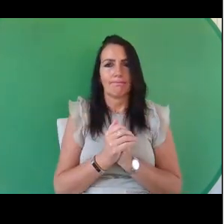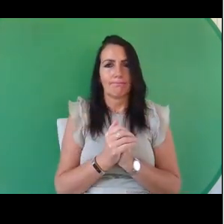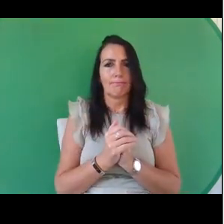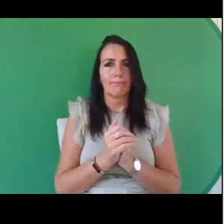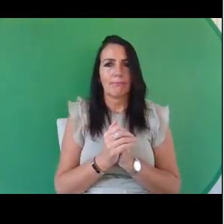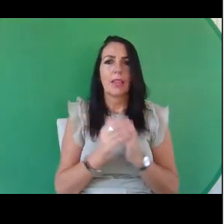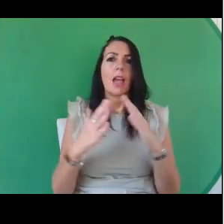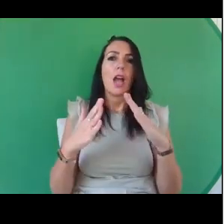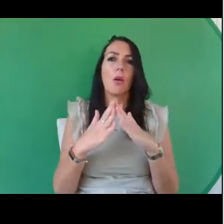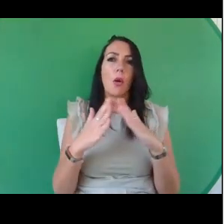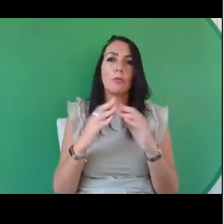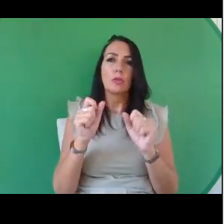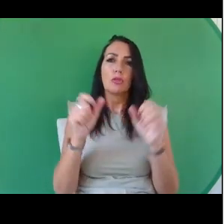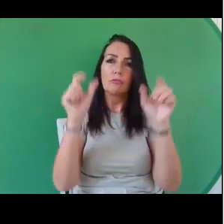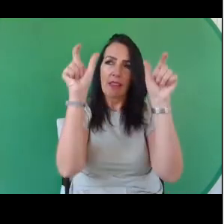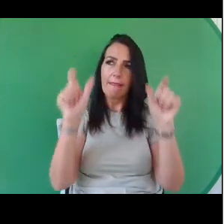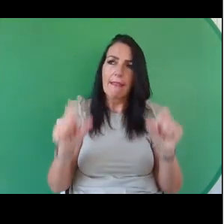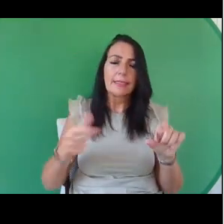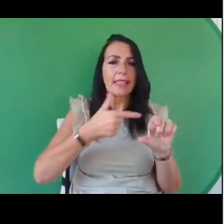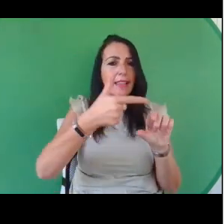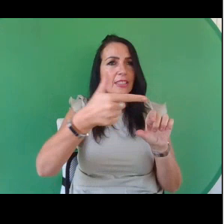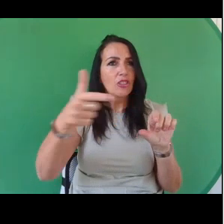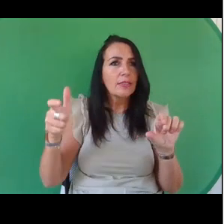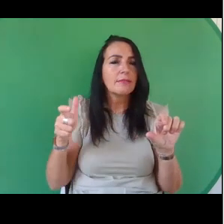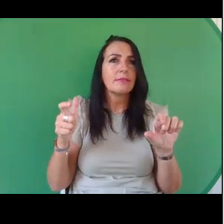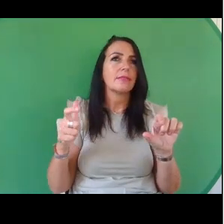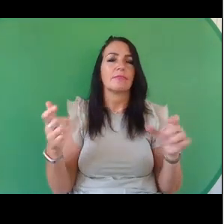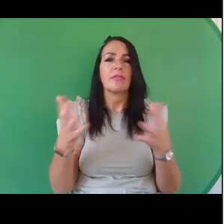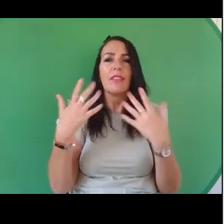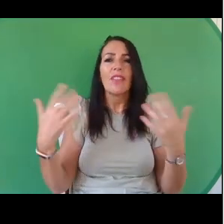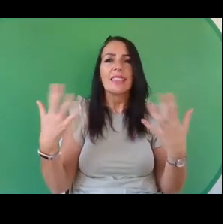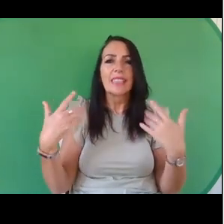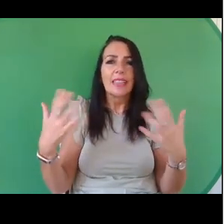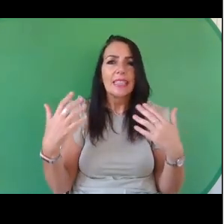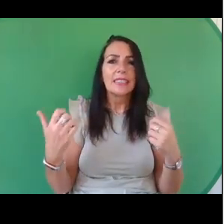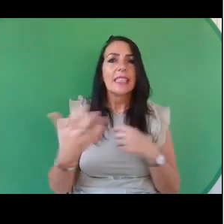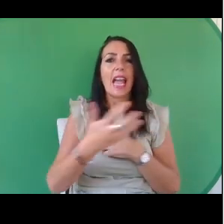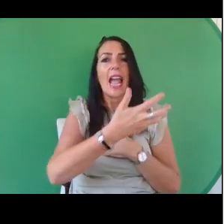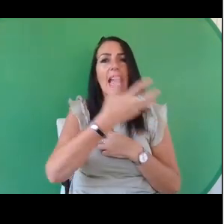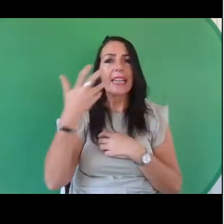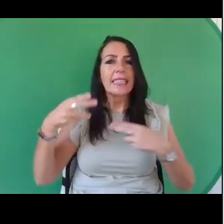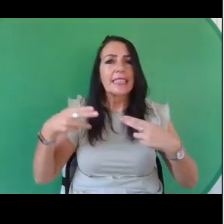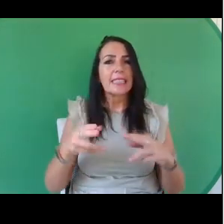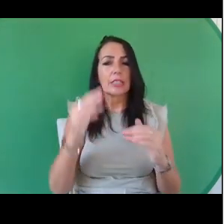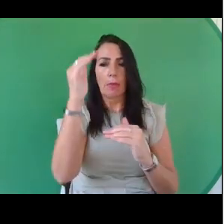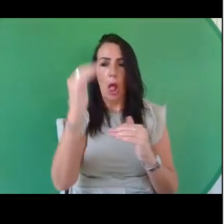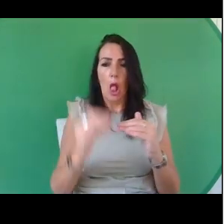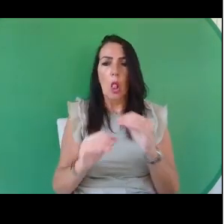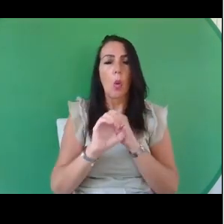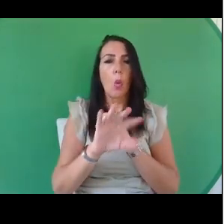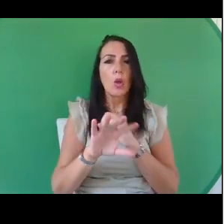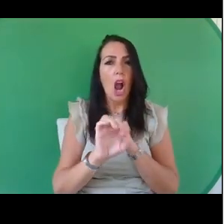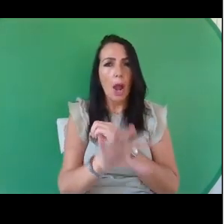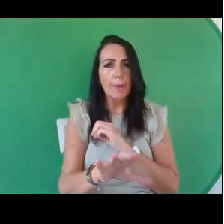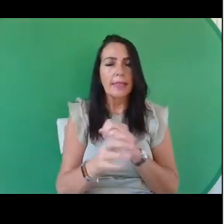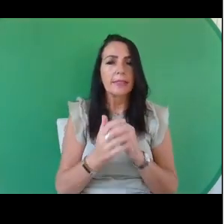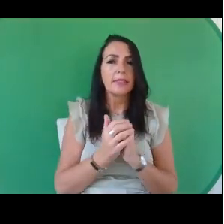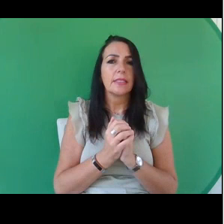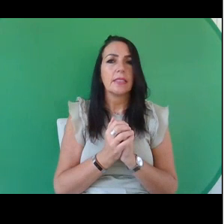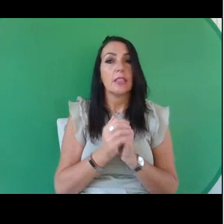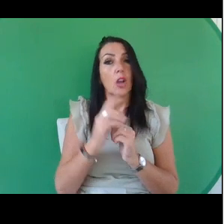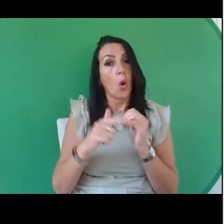homes are well insulated and ventilated. Our heating systems use low or carbon energy sources, low or zero carbon